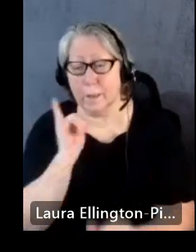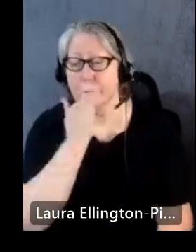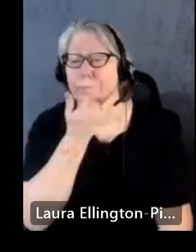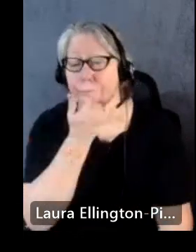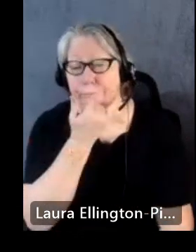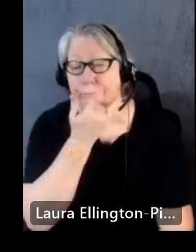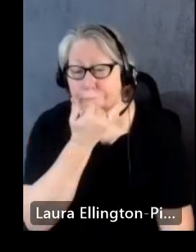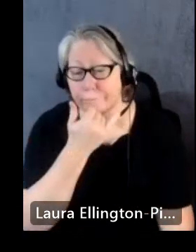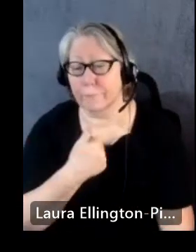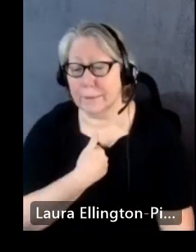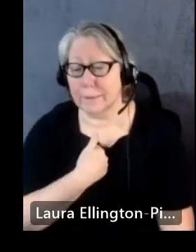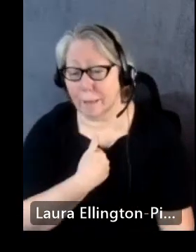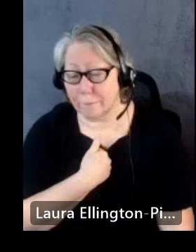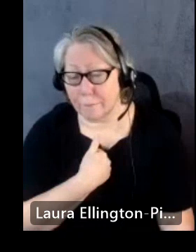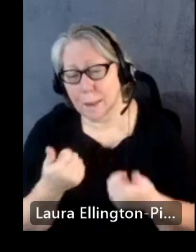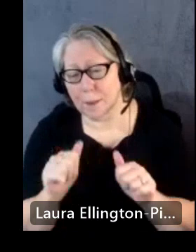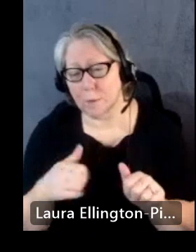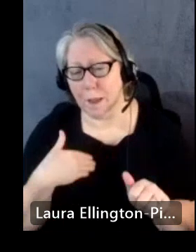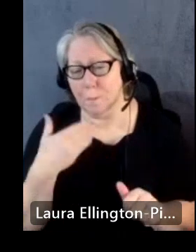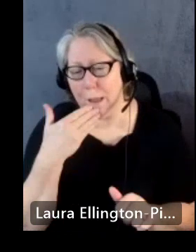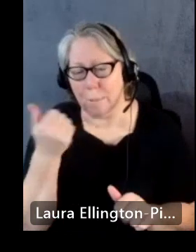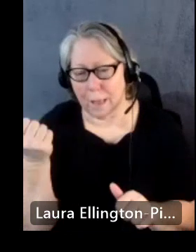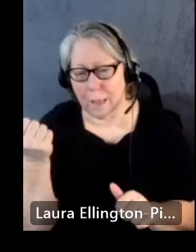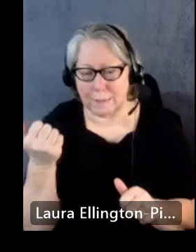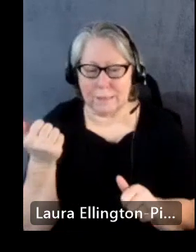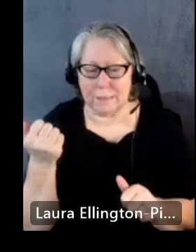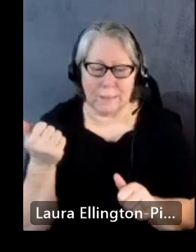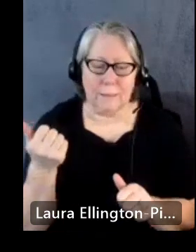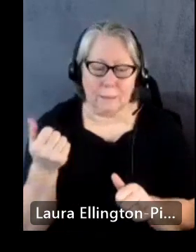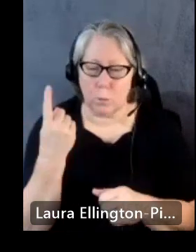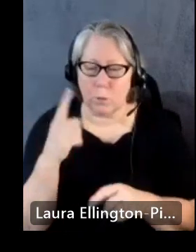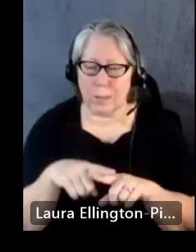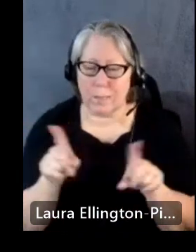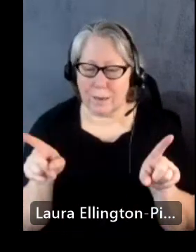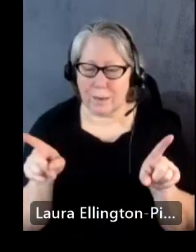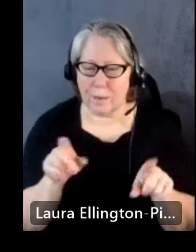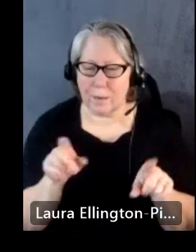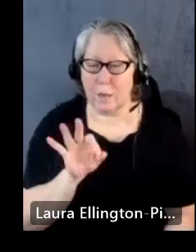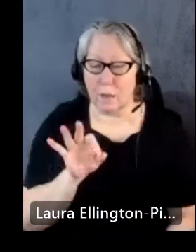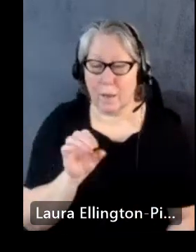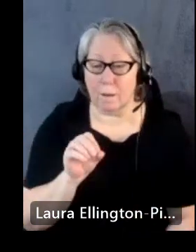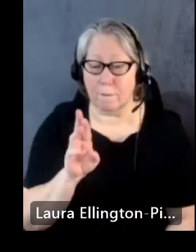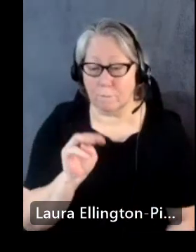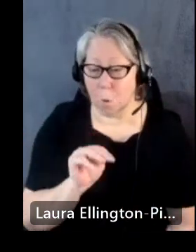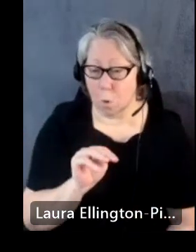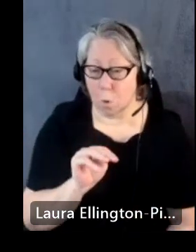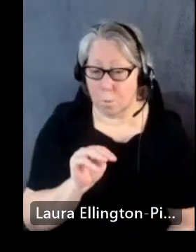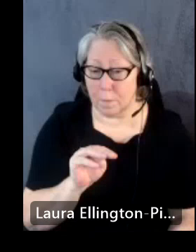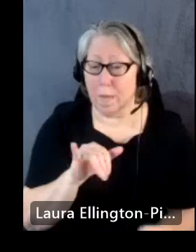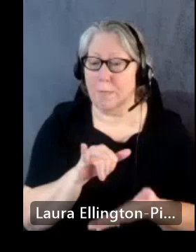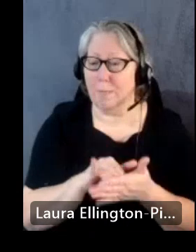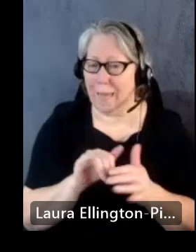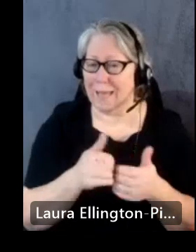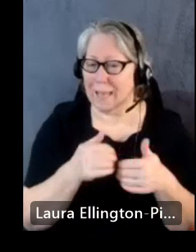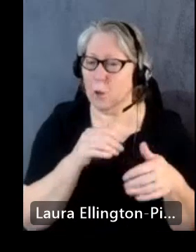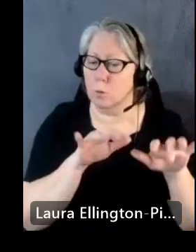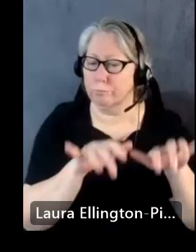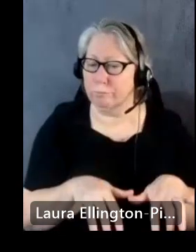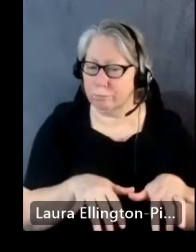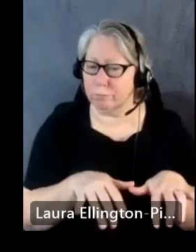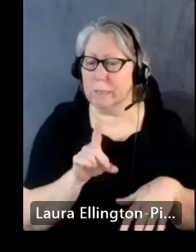best. It's important to distinguish the difference between the two. So a form in BFM is how you enter budget data